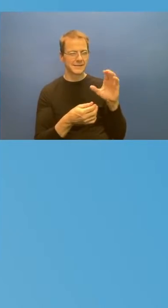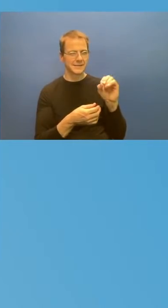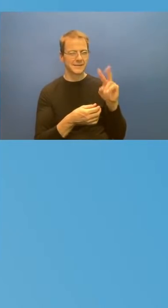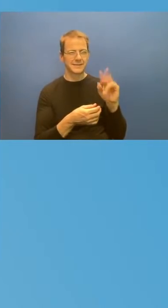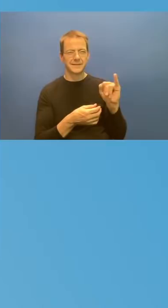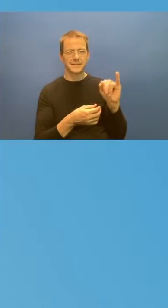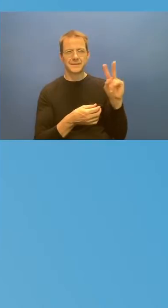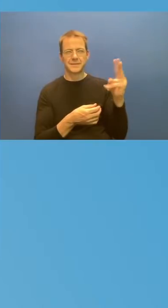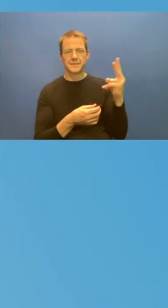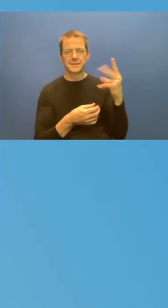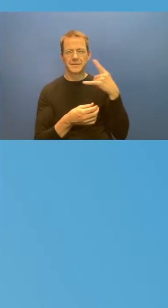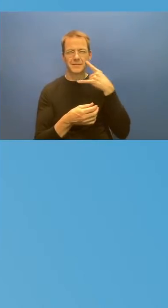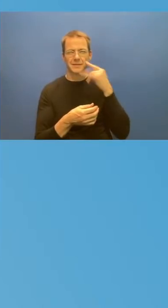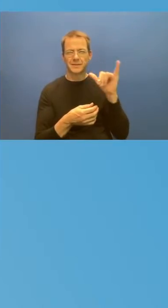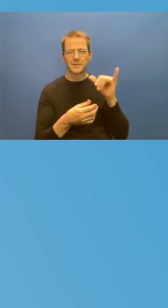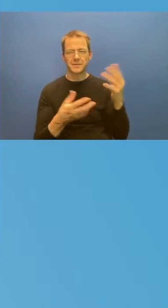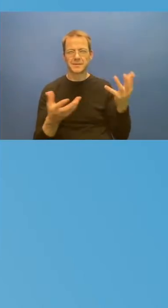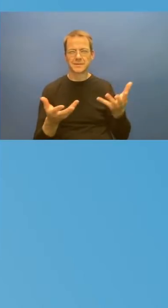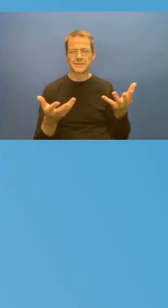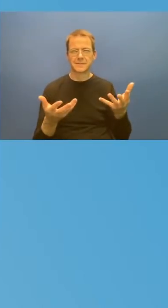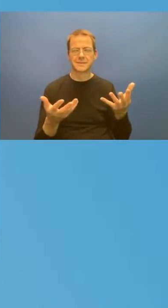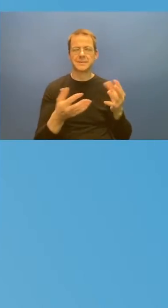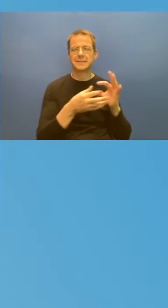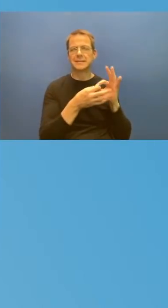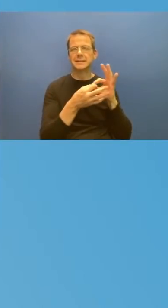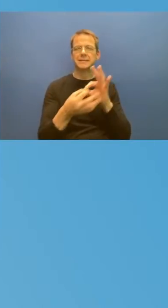animal species.